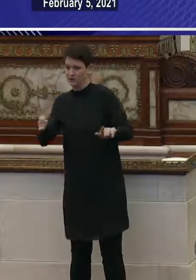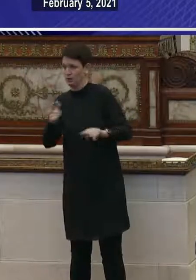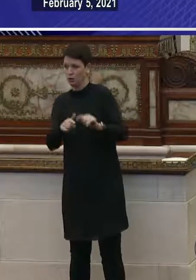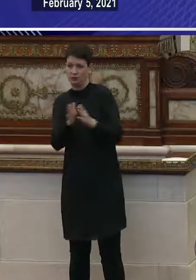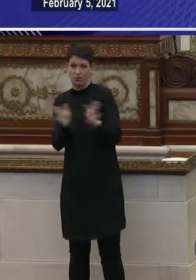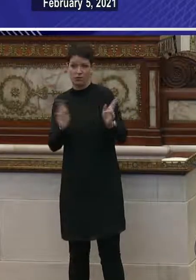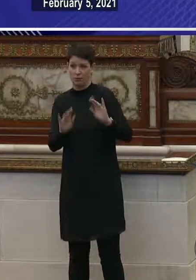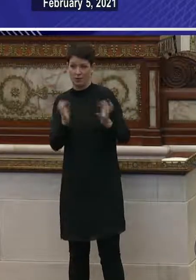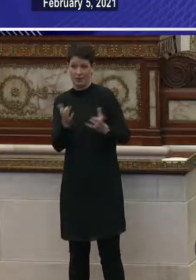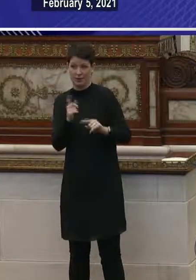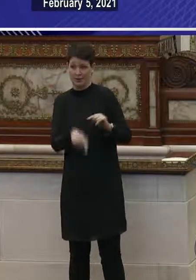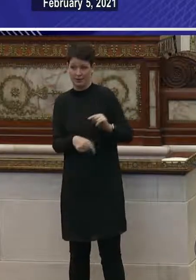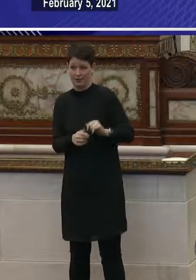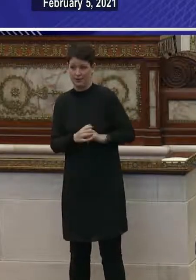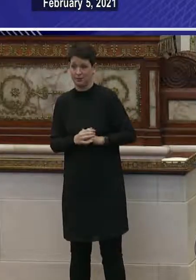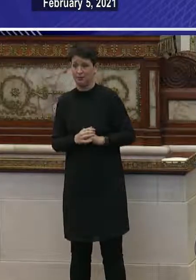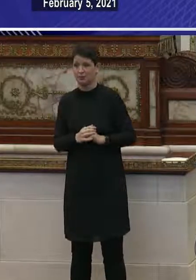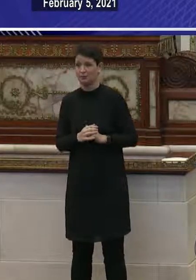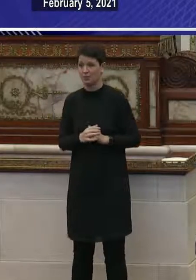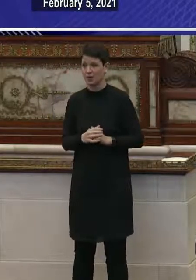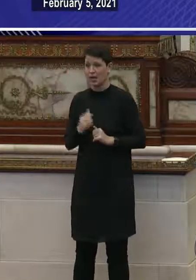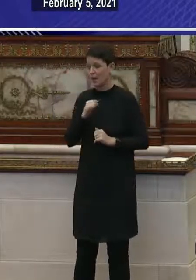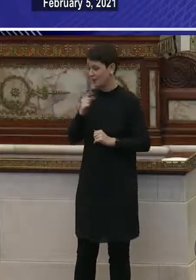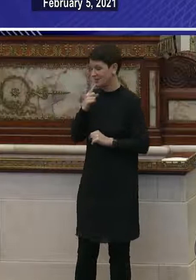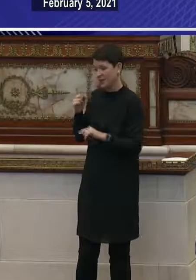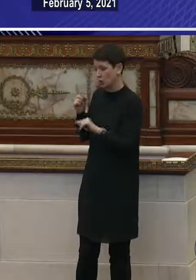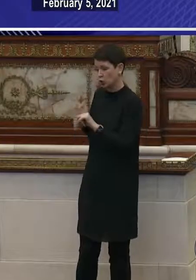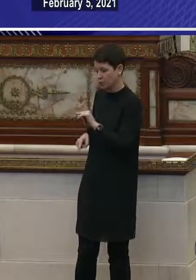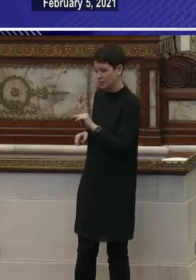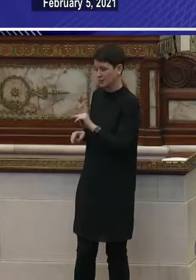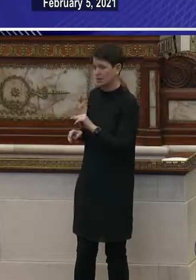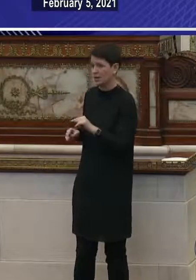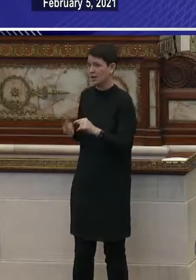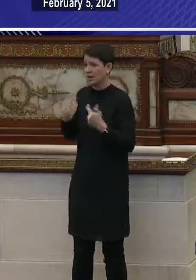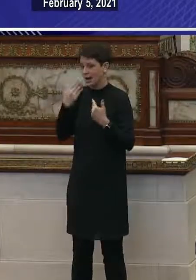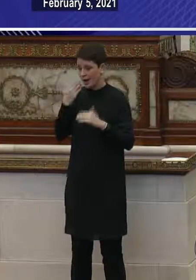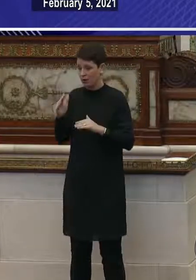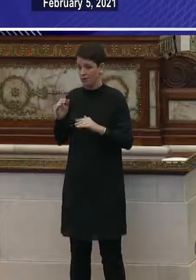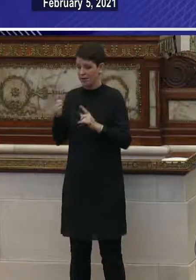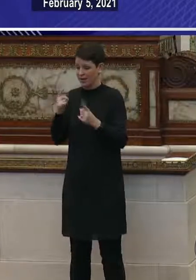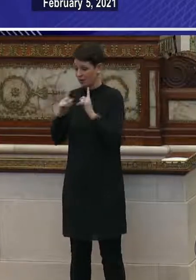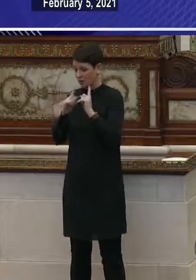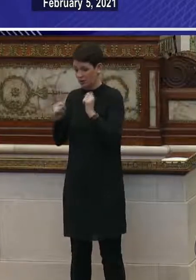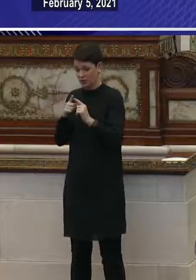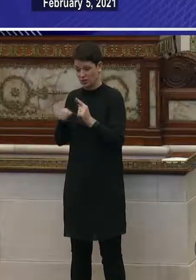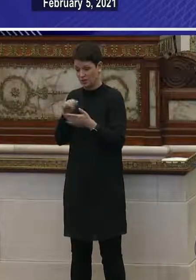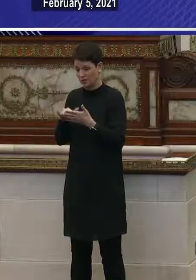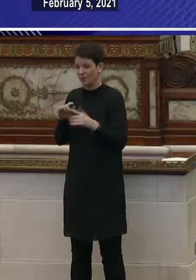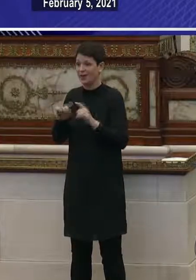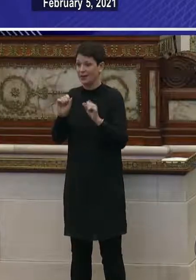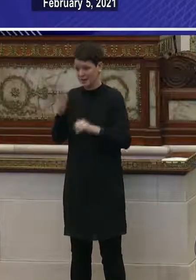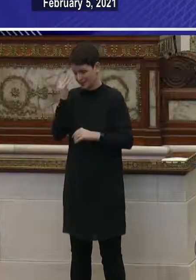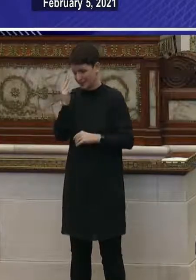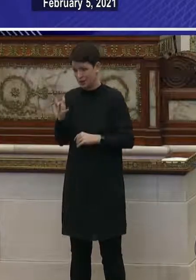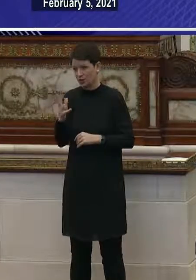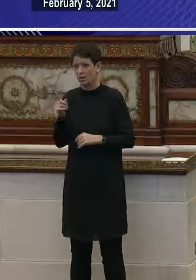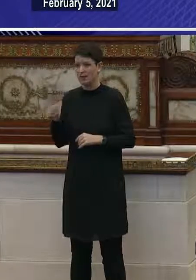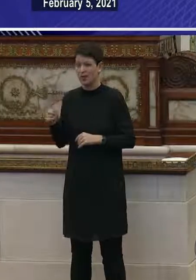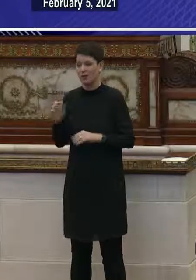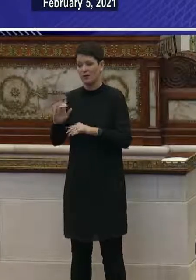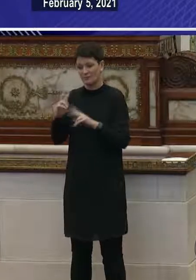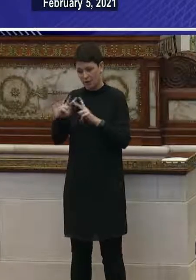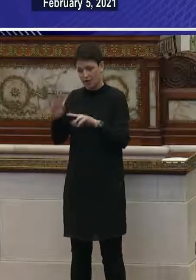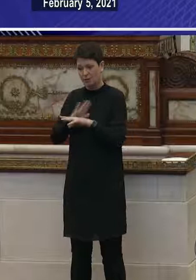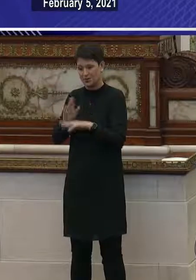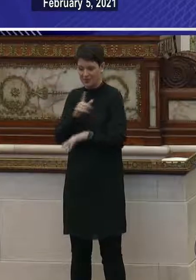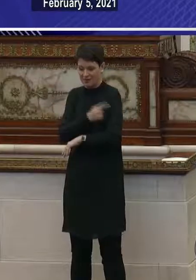general public. I can't say that they couldn't have, and I don't know if there were conversations about that, but I can tell you that they were busy vaccinating